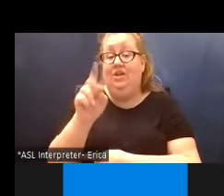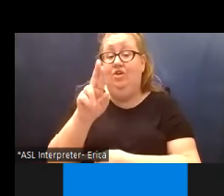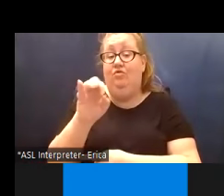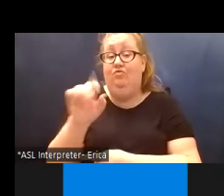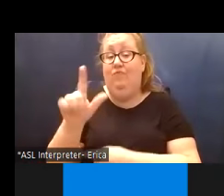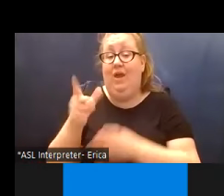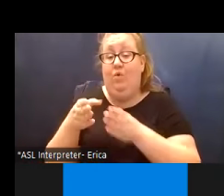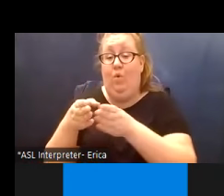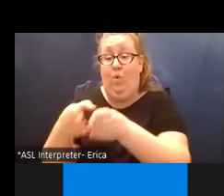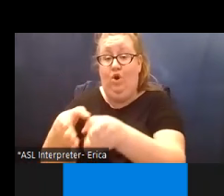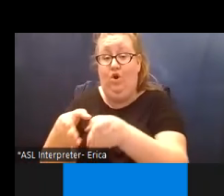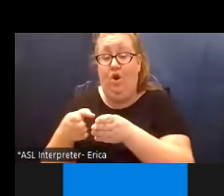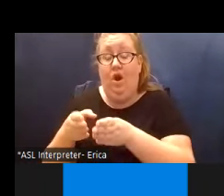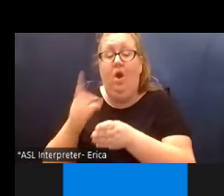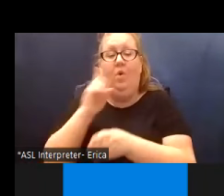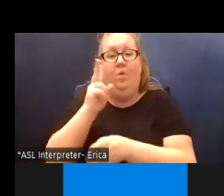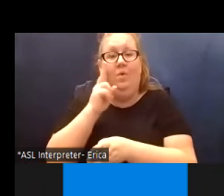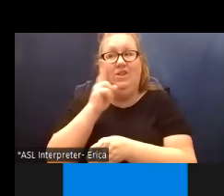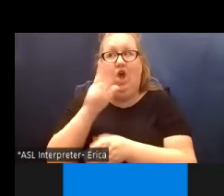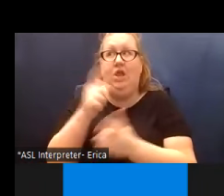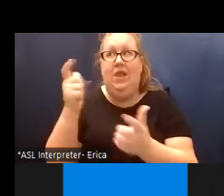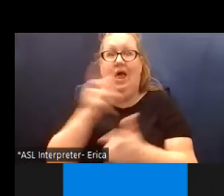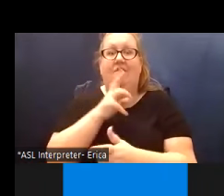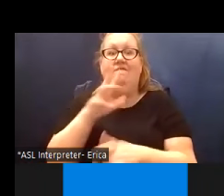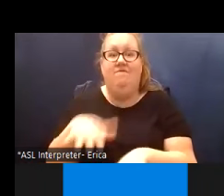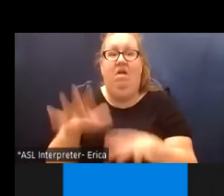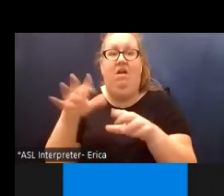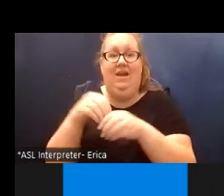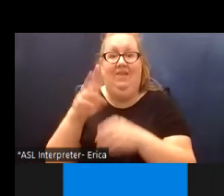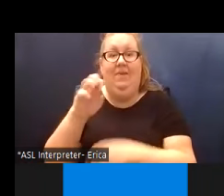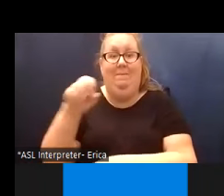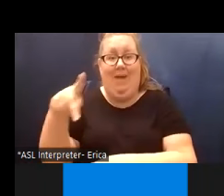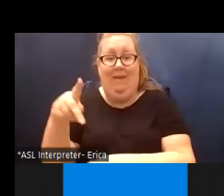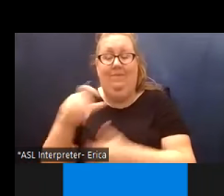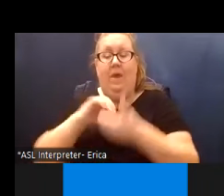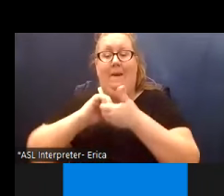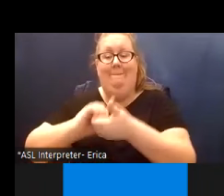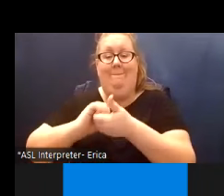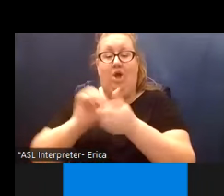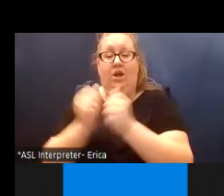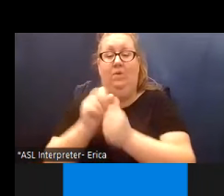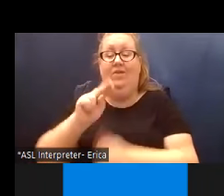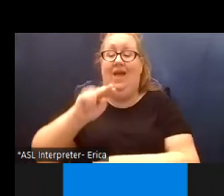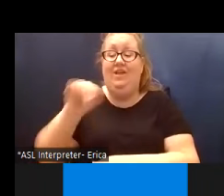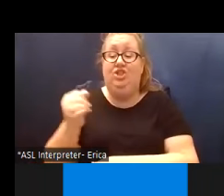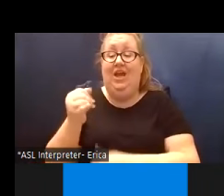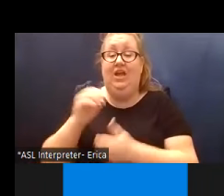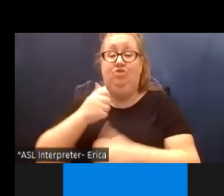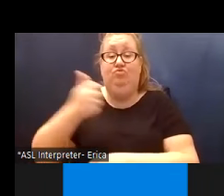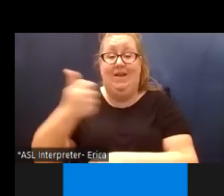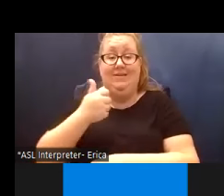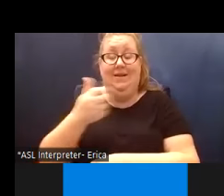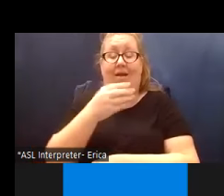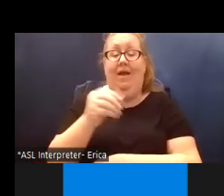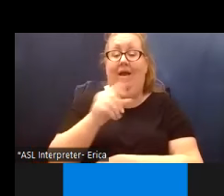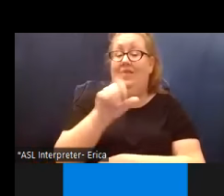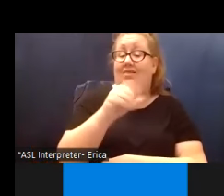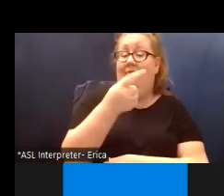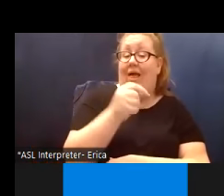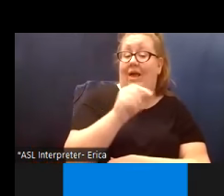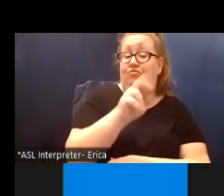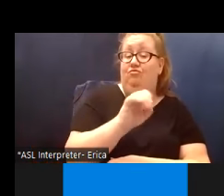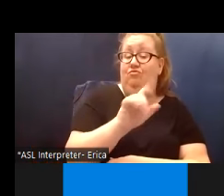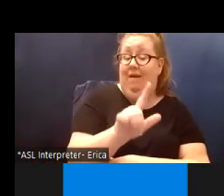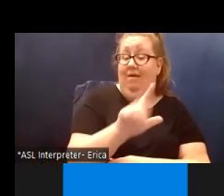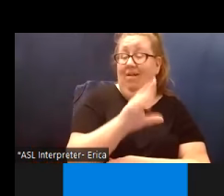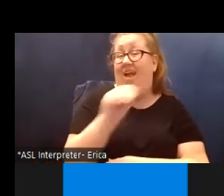of flooding in our maps, partnering with NJ Transit and the light rail, and also to a